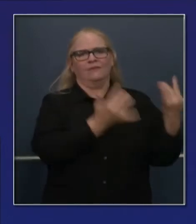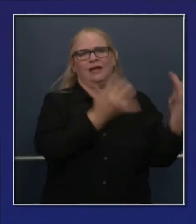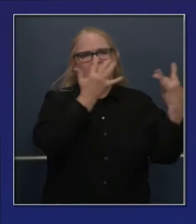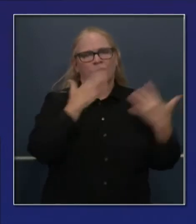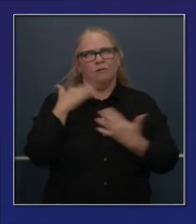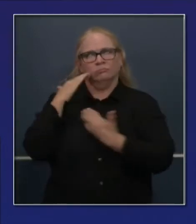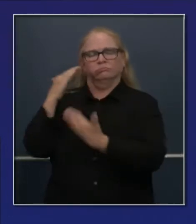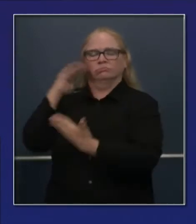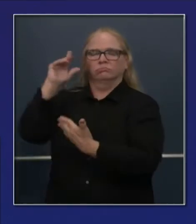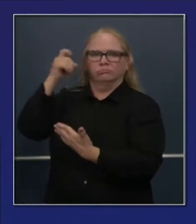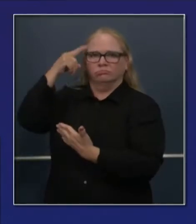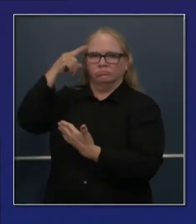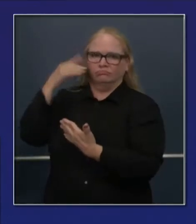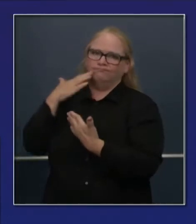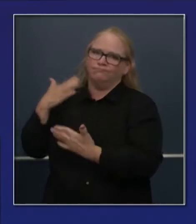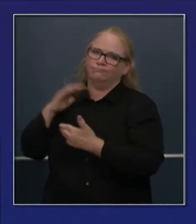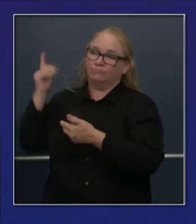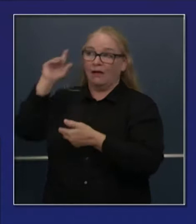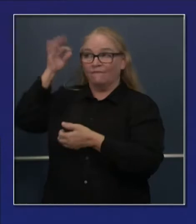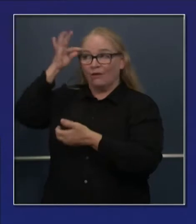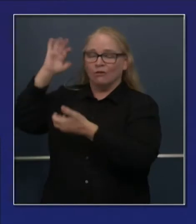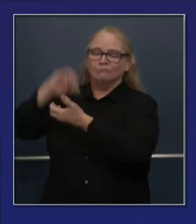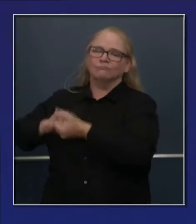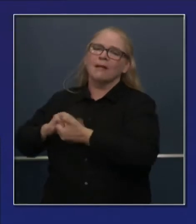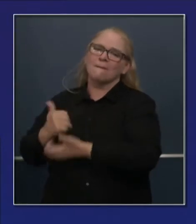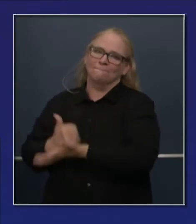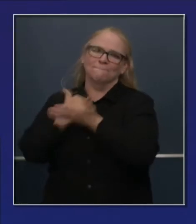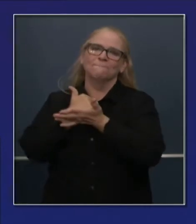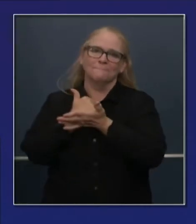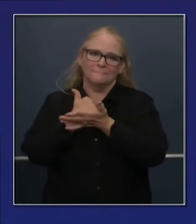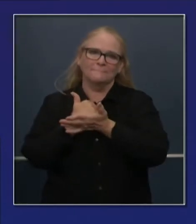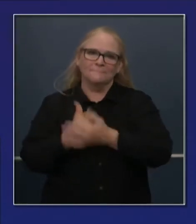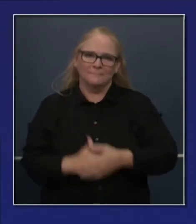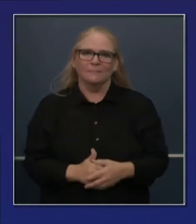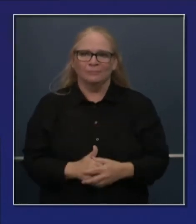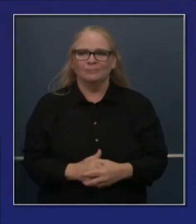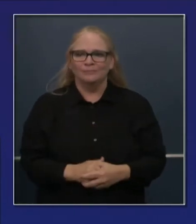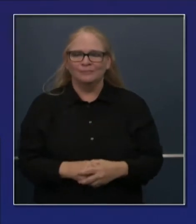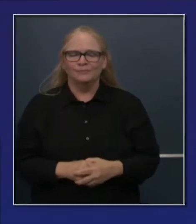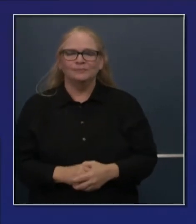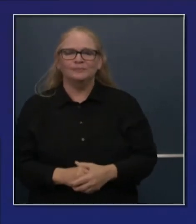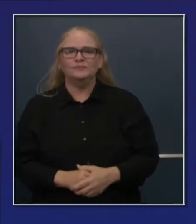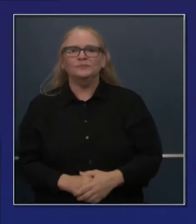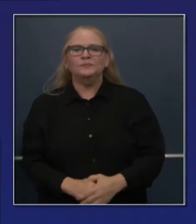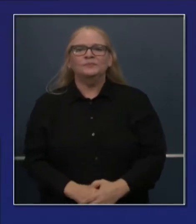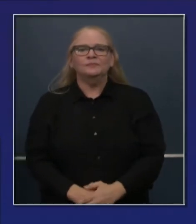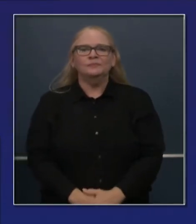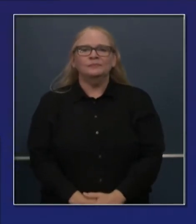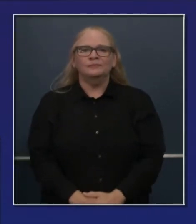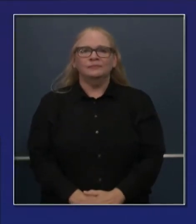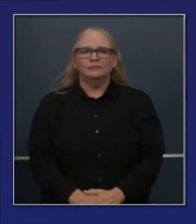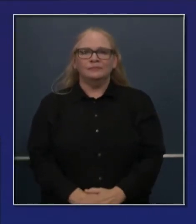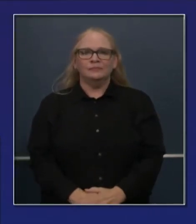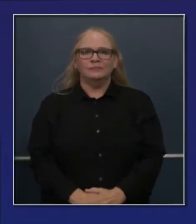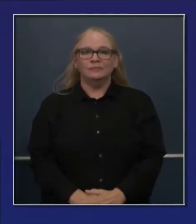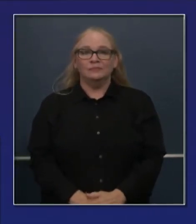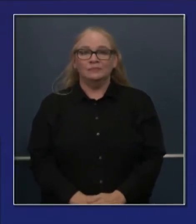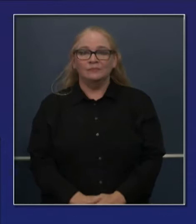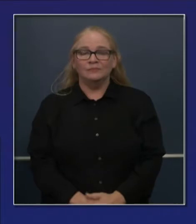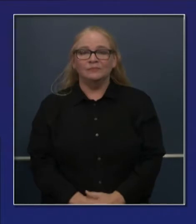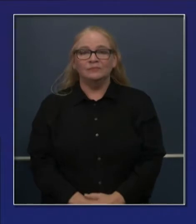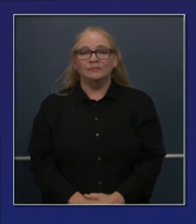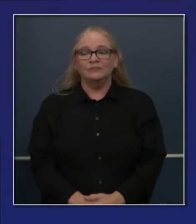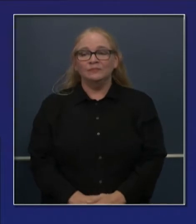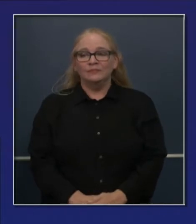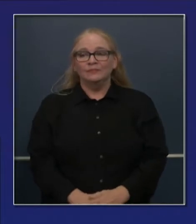federal partnerships that clearly are at play at times like these. Of course, times like these also have precipitated